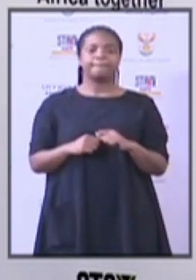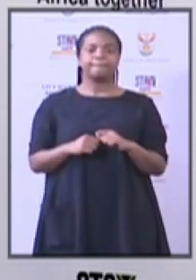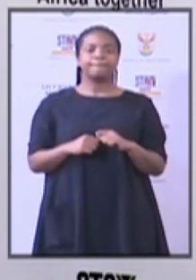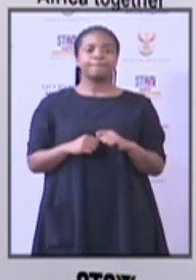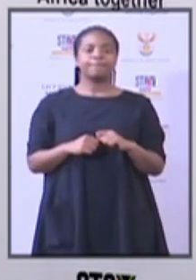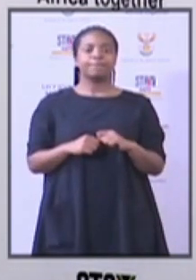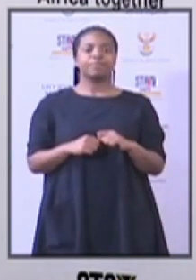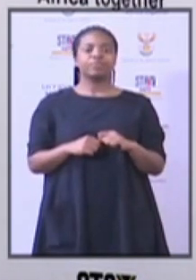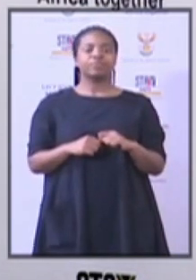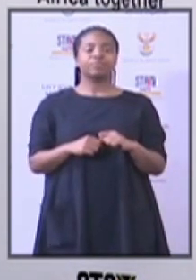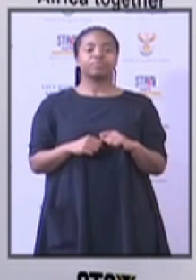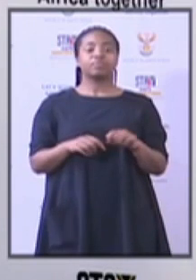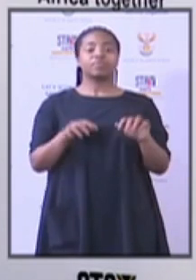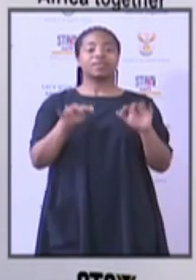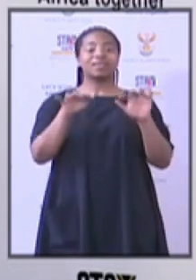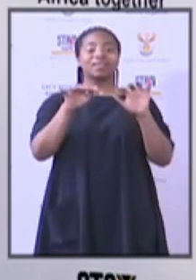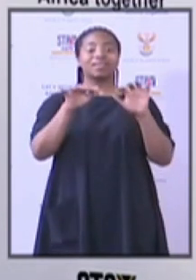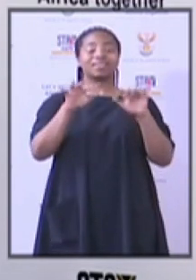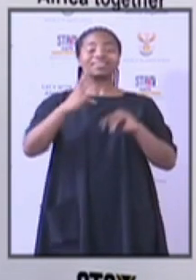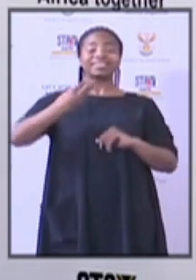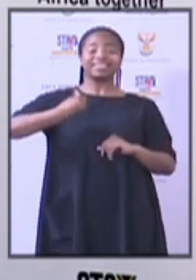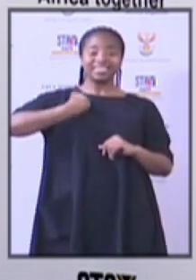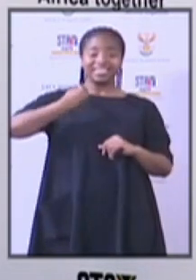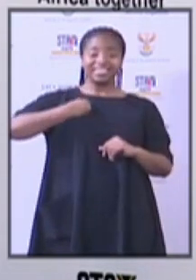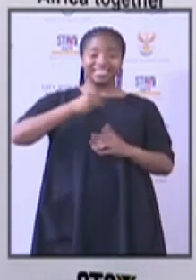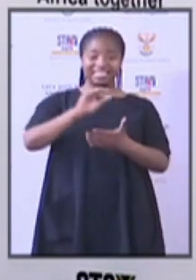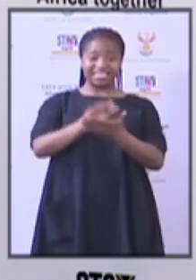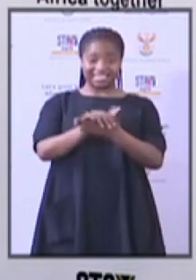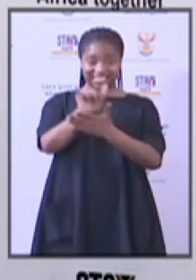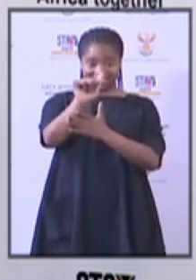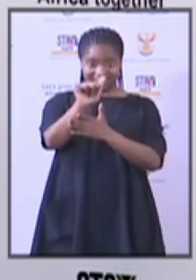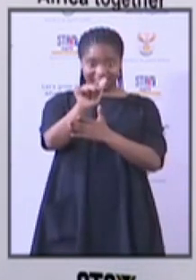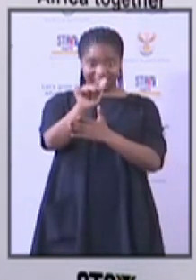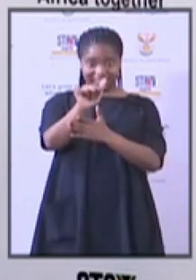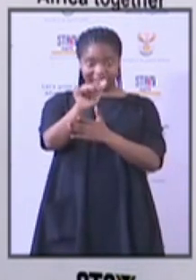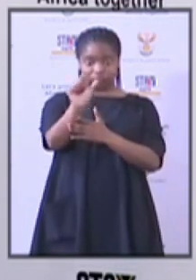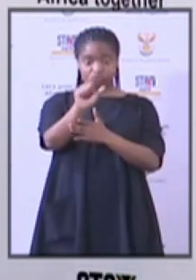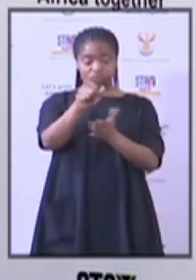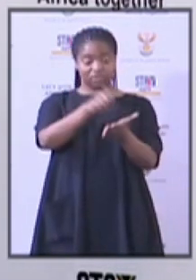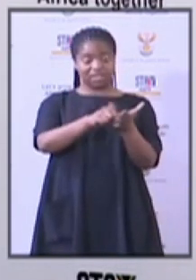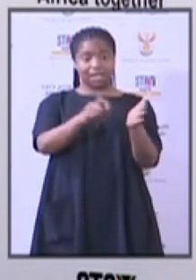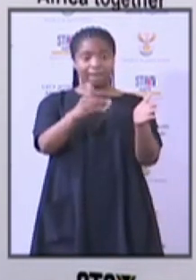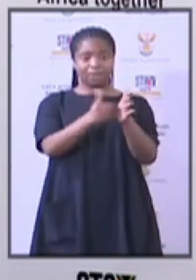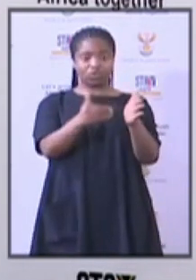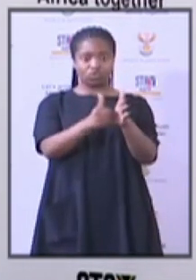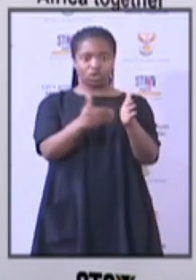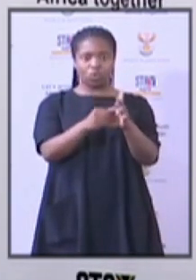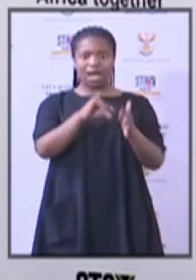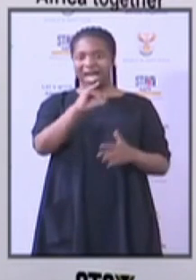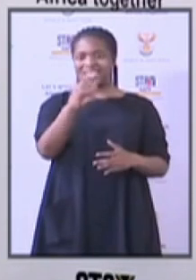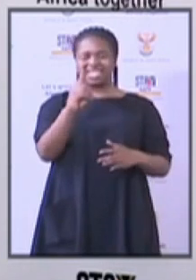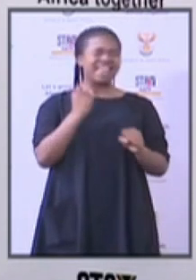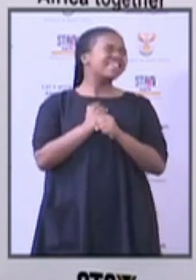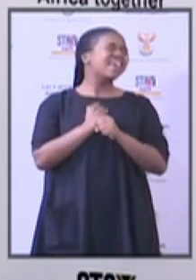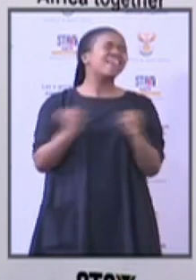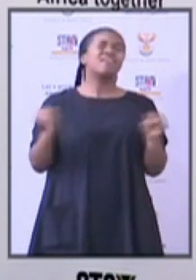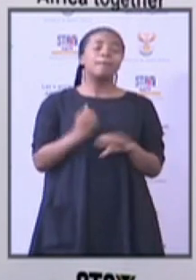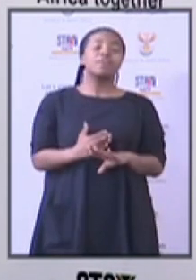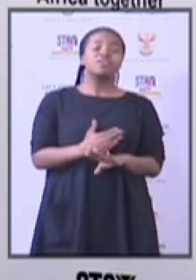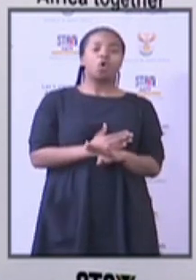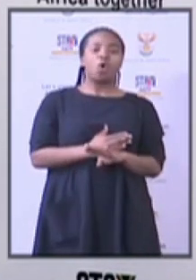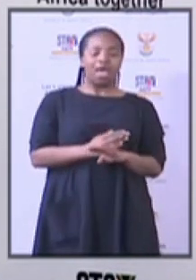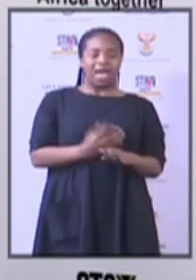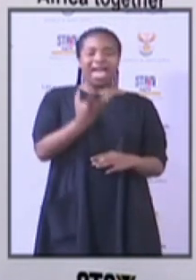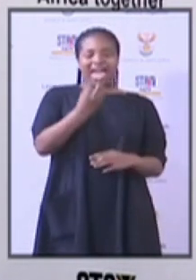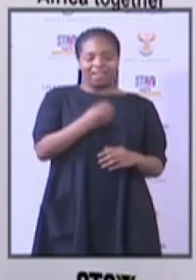tswa matlhalagading ba fitlhela mengwage lesome le metso e selelago ba ile ra sanka ba le pasa mo bophelong ba bona, ra ba dumella